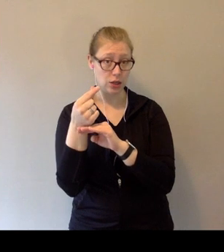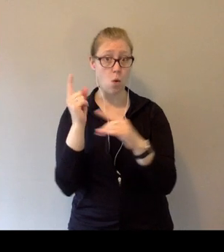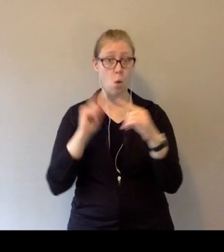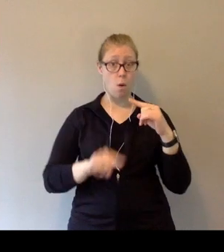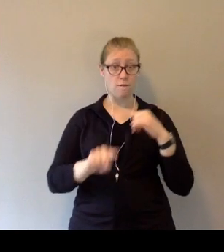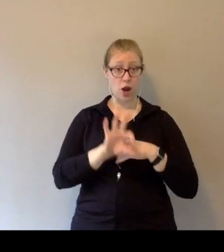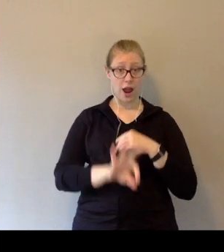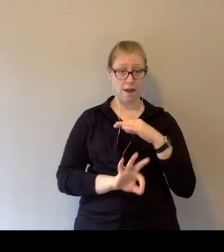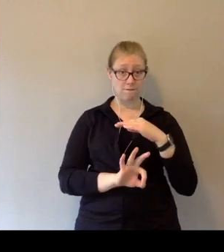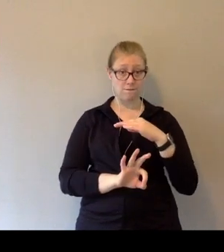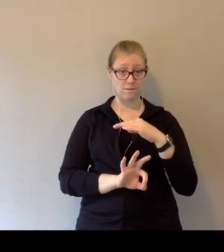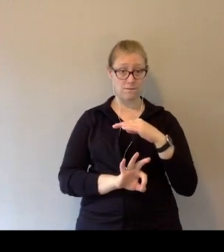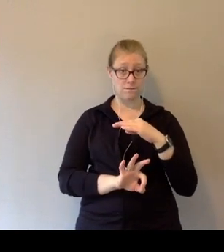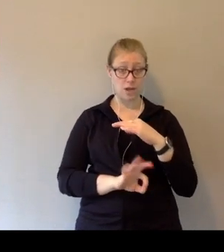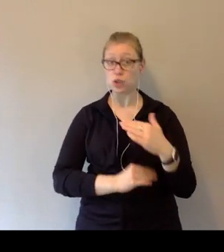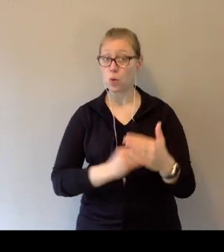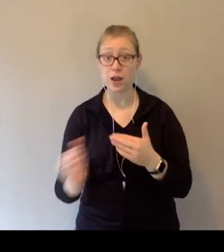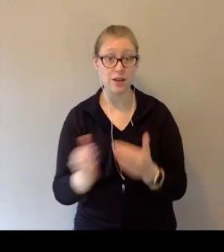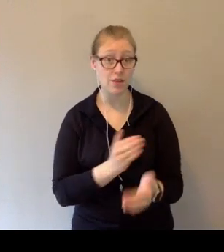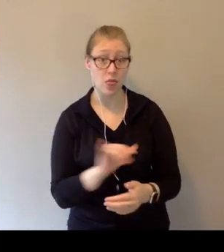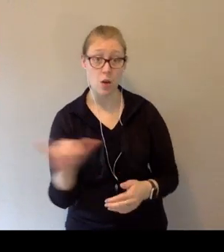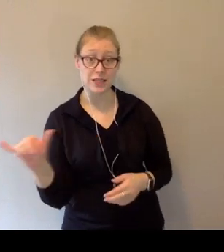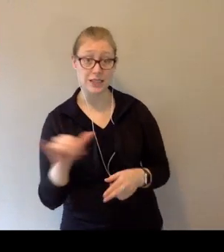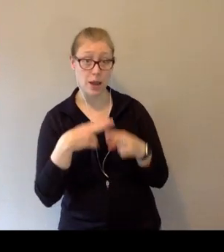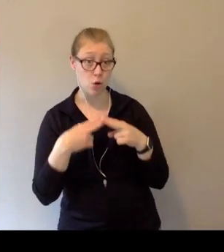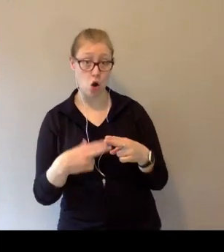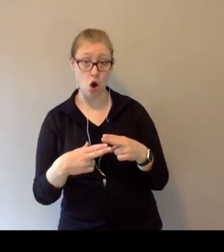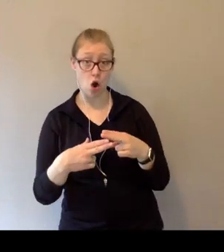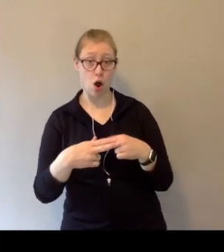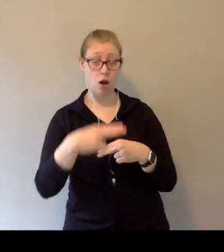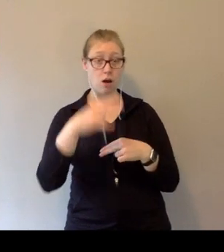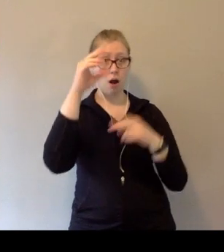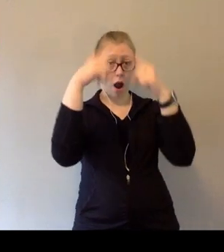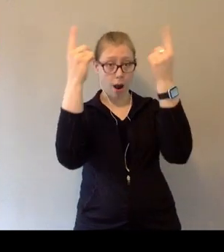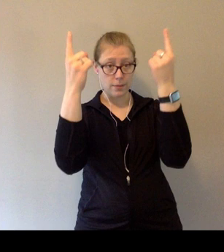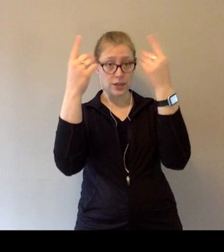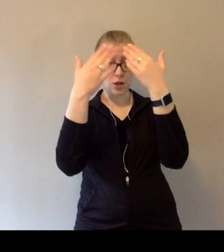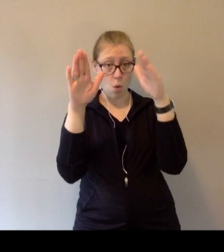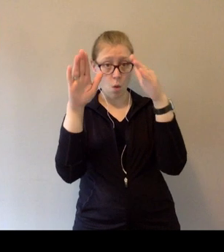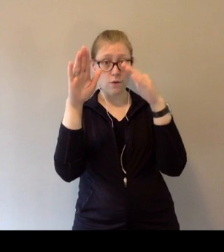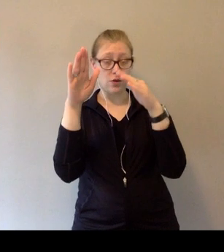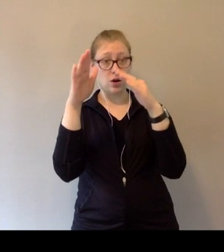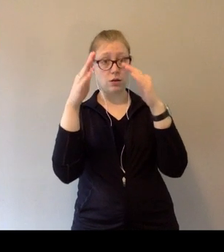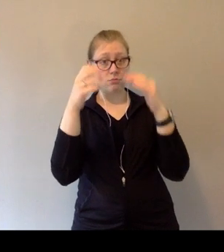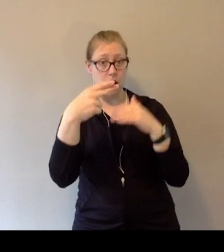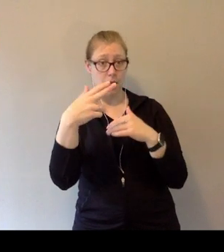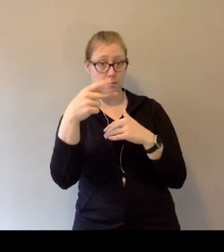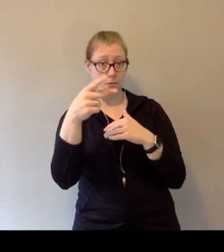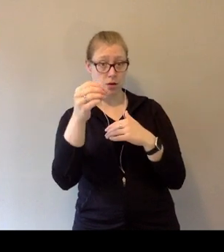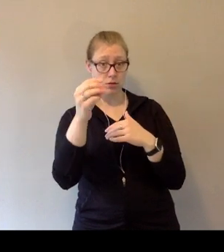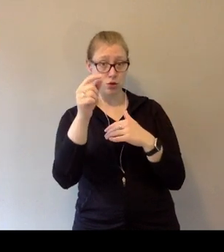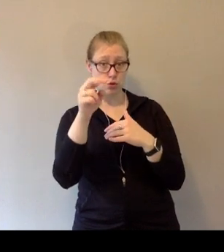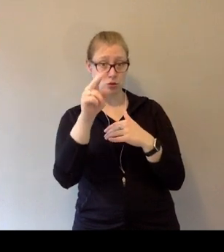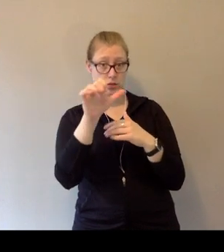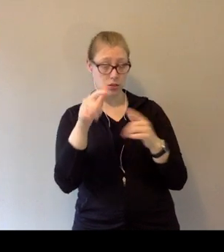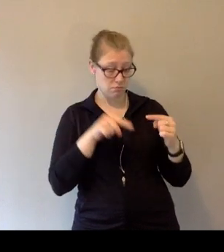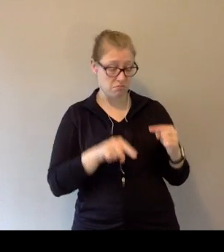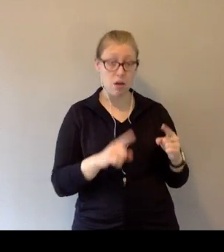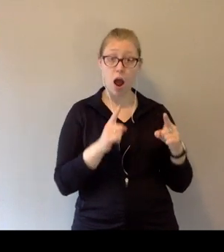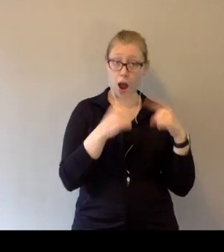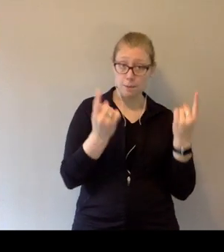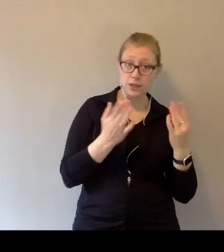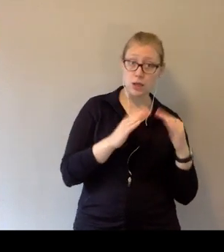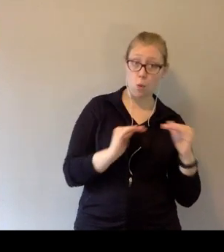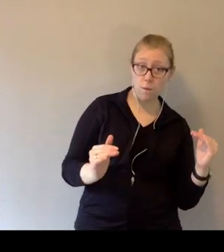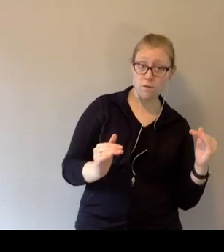same ratio, opposite over hypotenuse, but depending on which acute angle